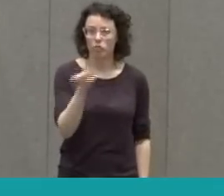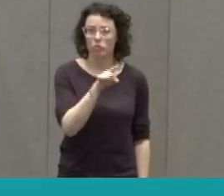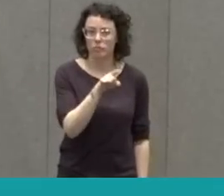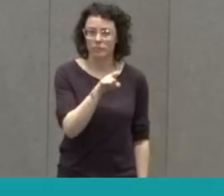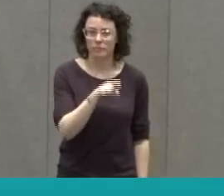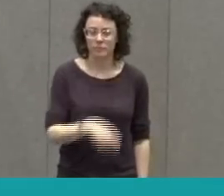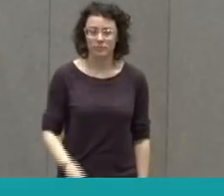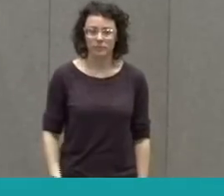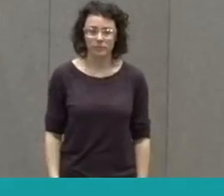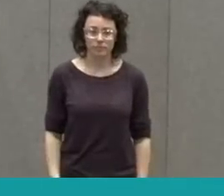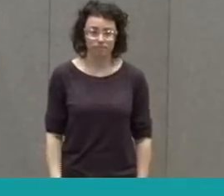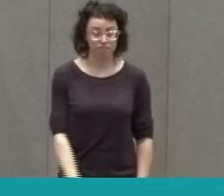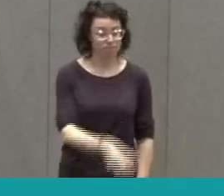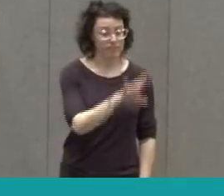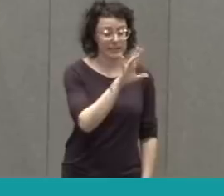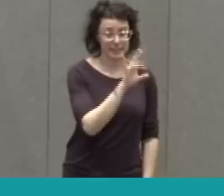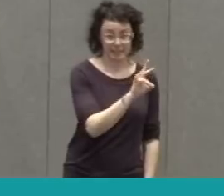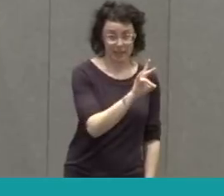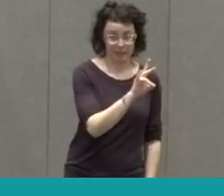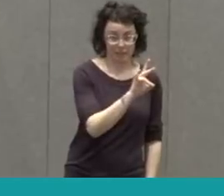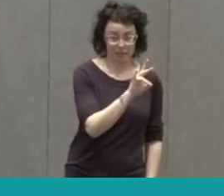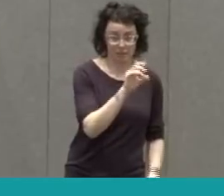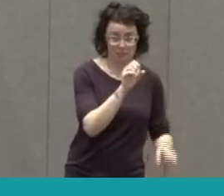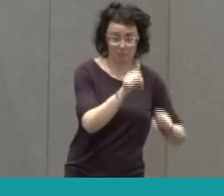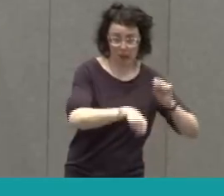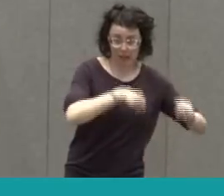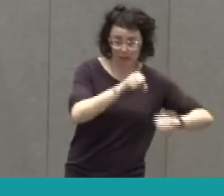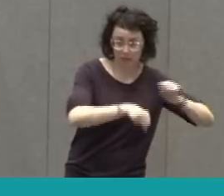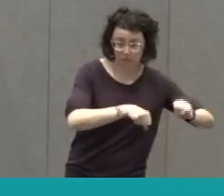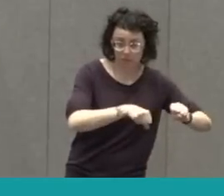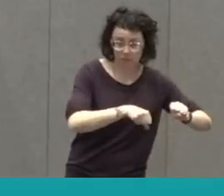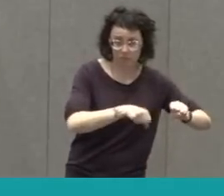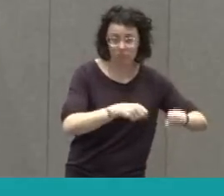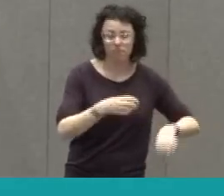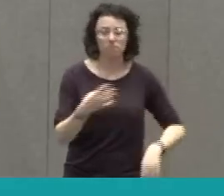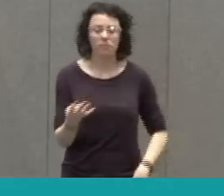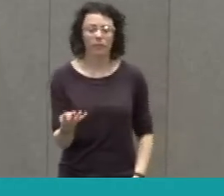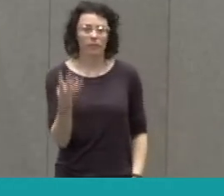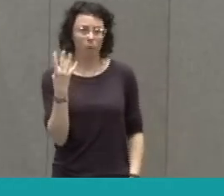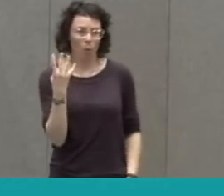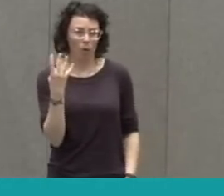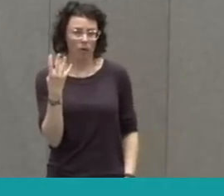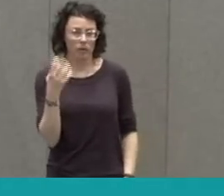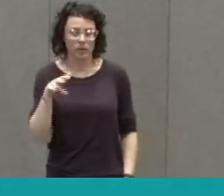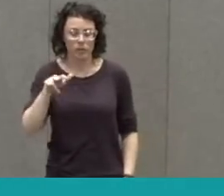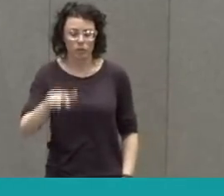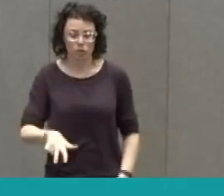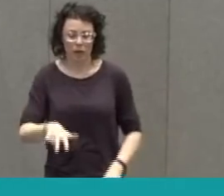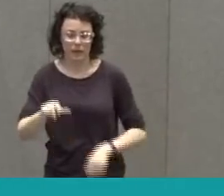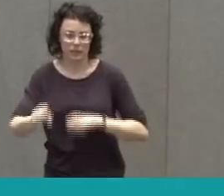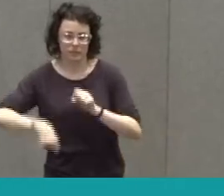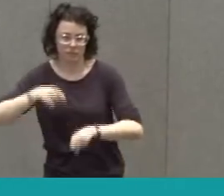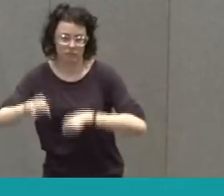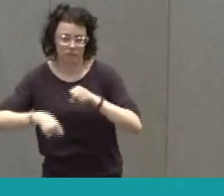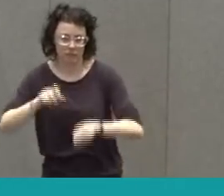7 bikes and 4 trikes. And really fast, what is a